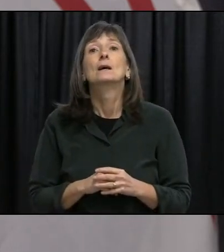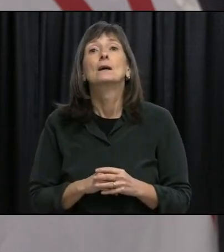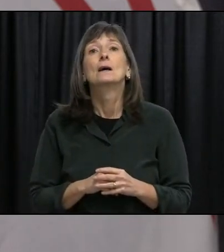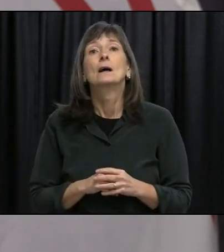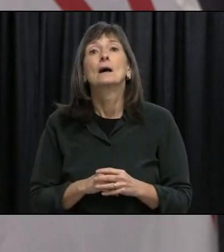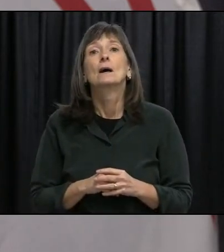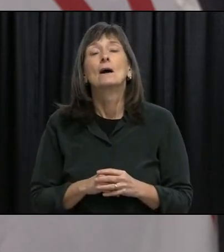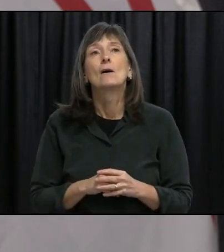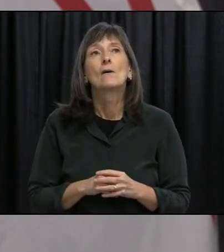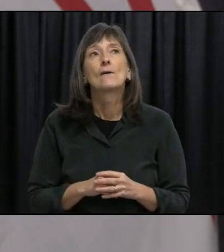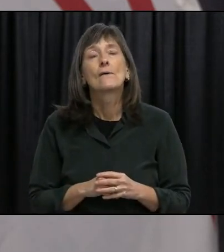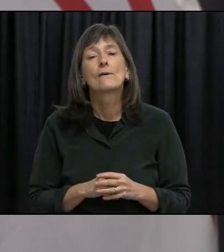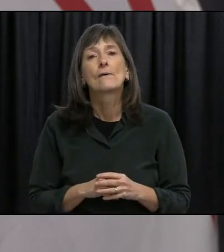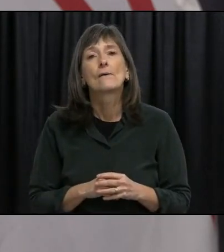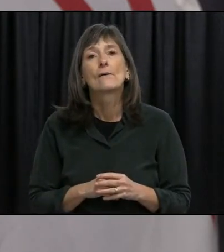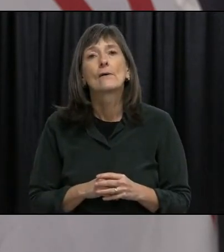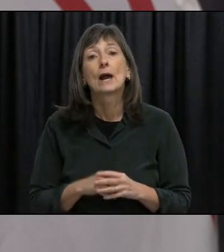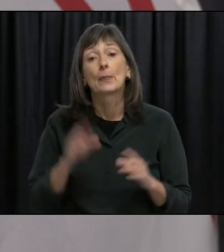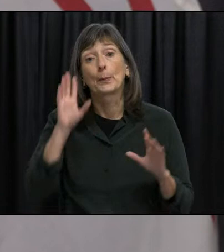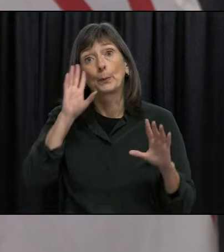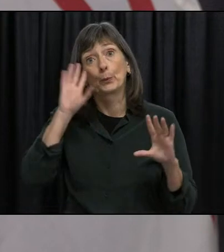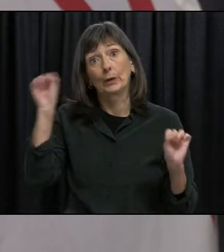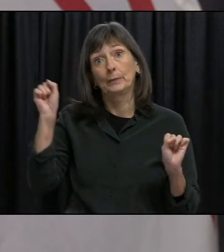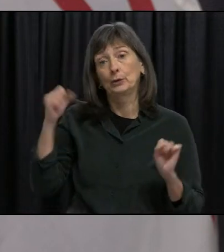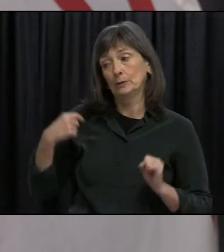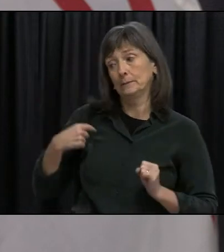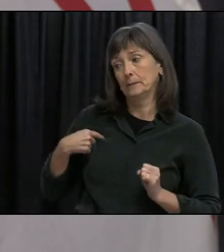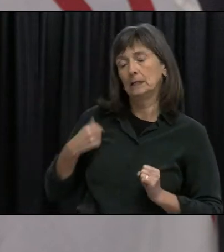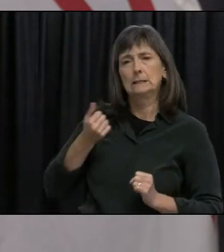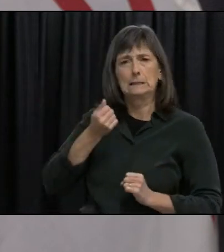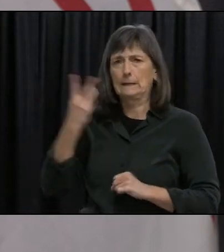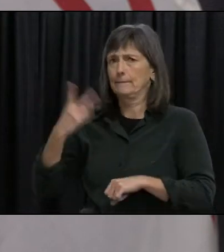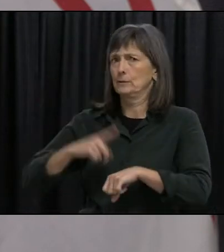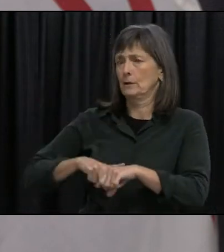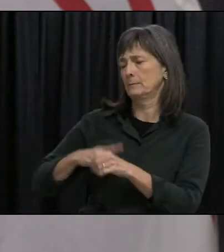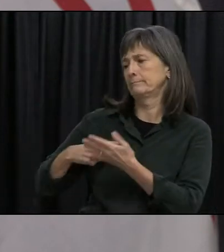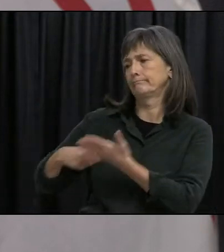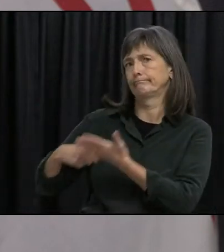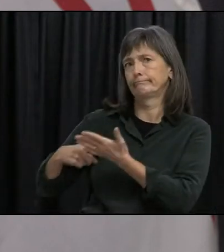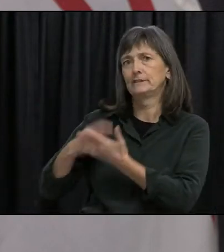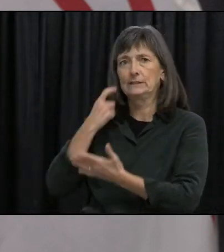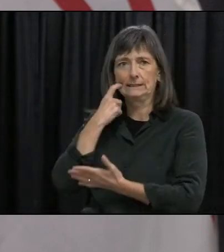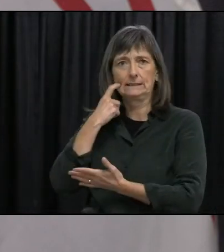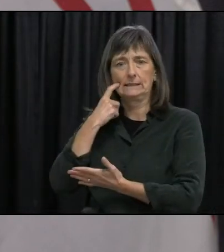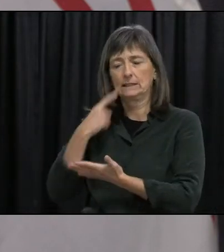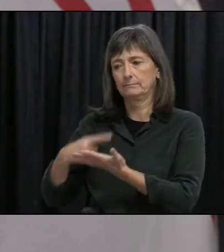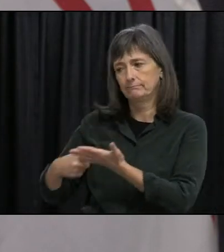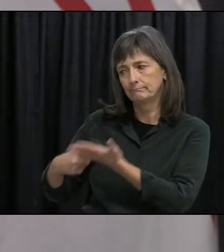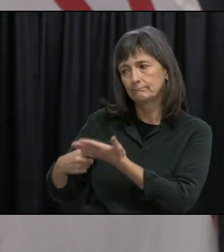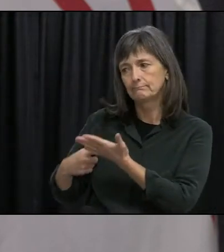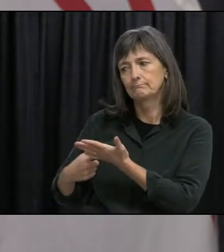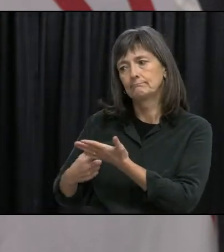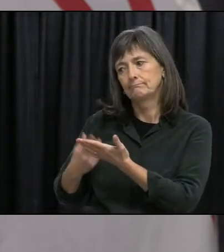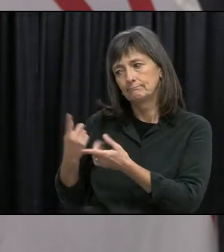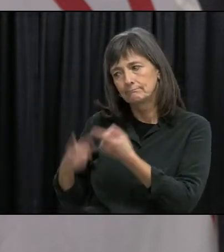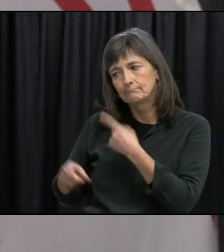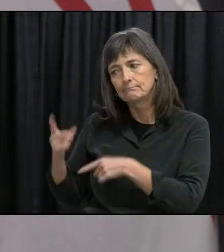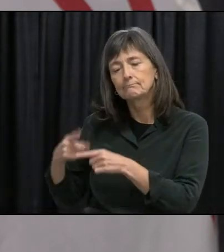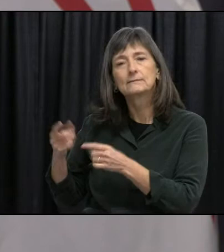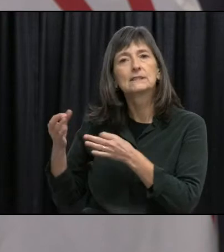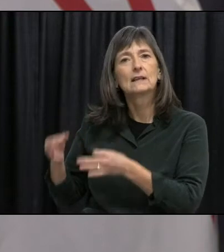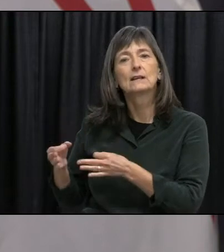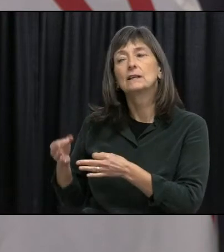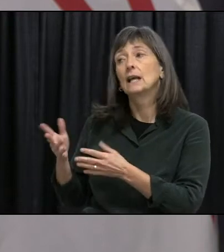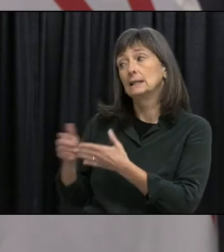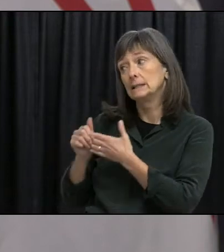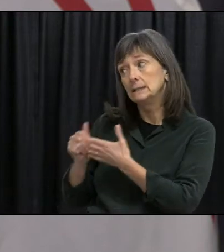several discussions with the Premier as we dealt with this situation, and his guidance and leadership is